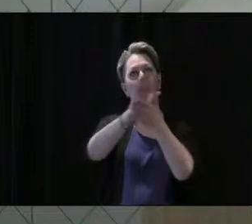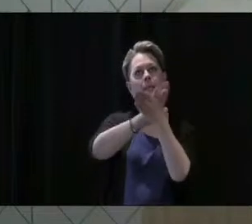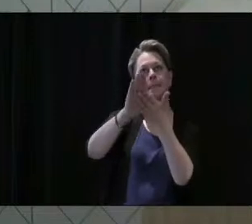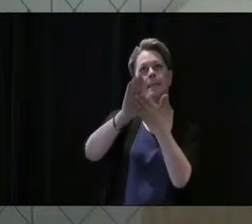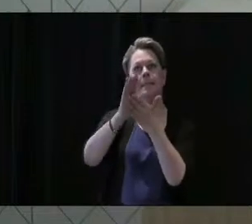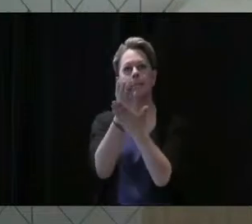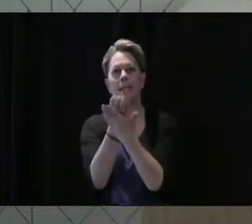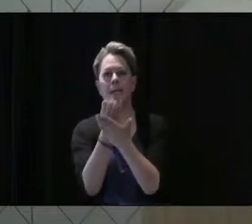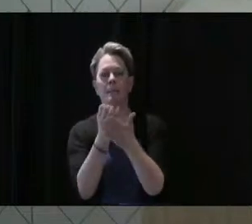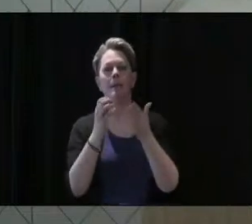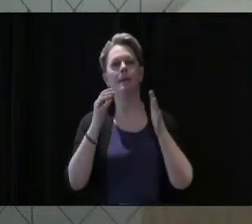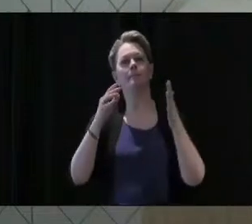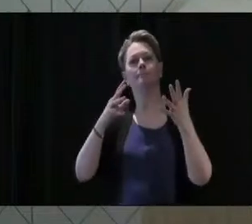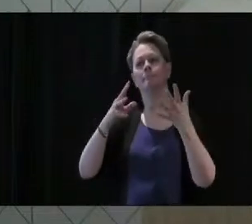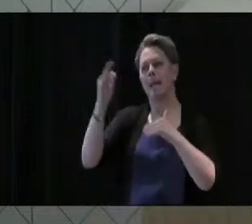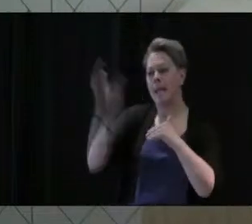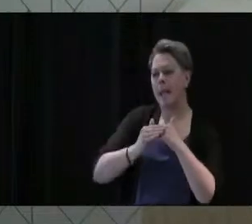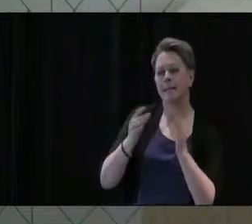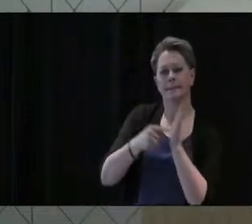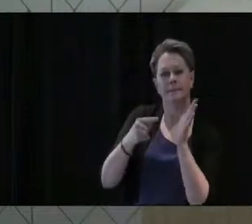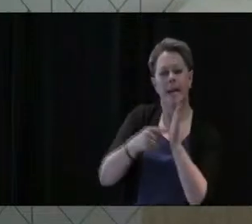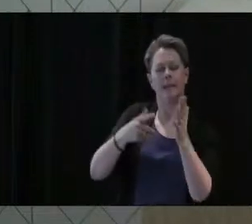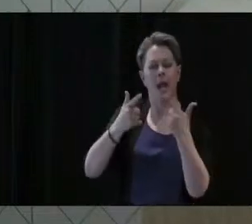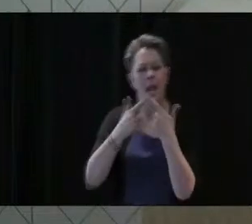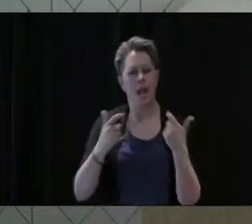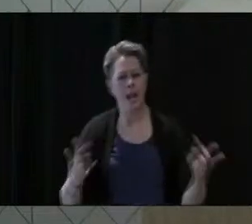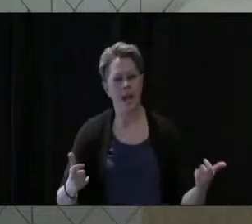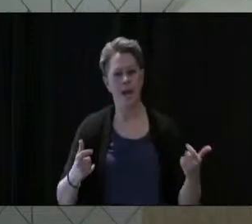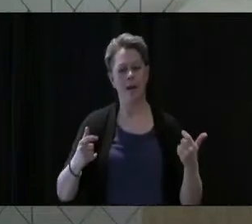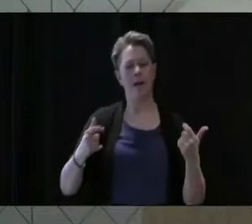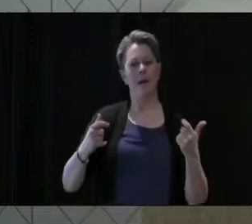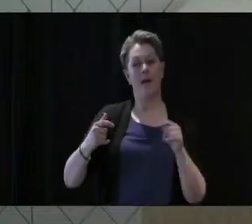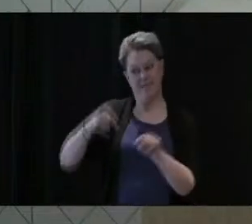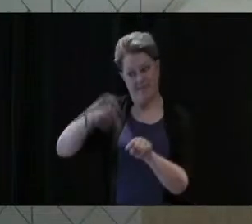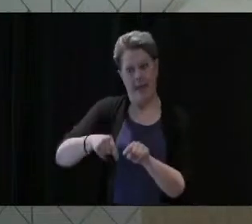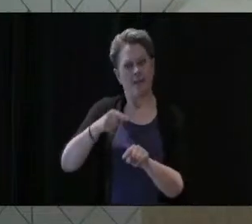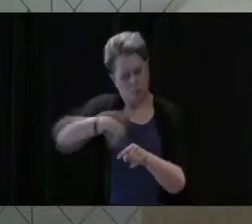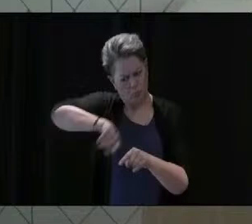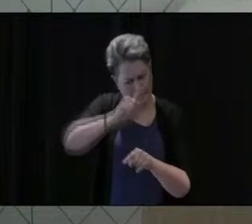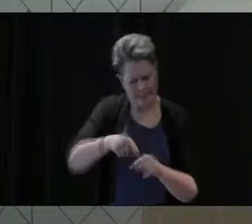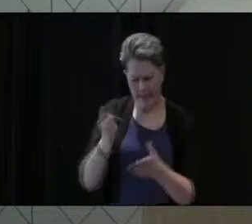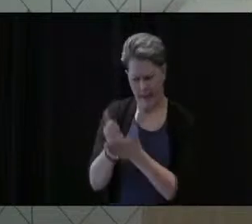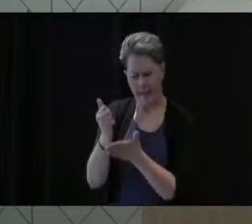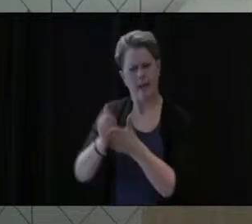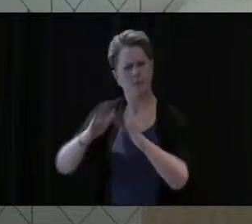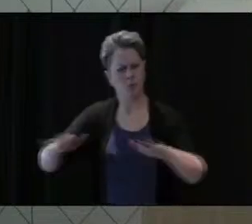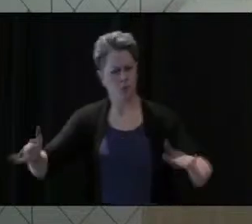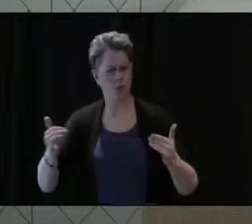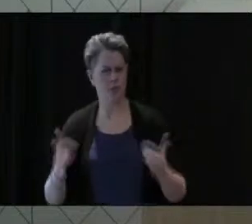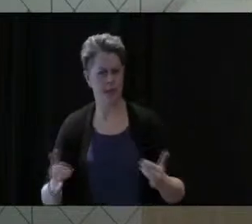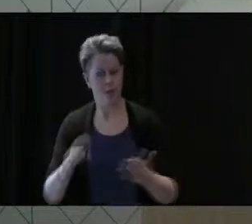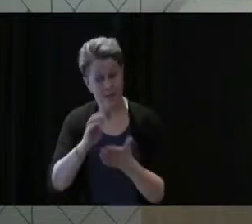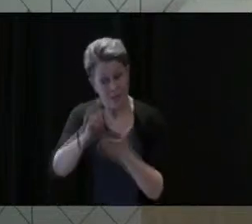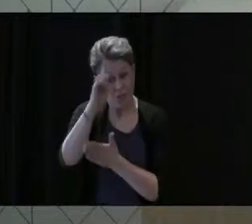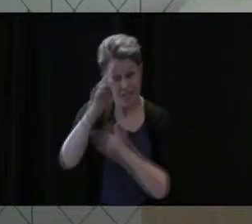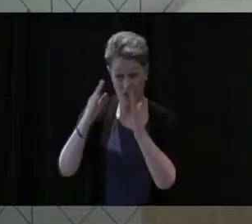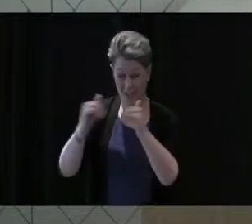the crushing debt level that has been accumulated. Our education system needs to be